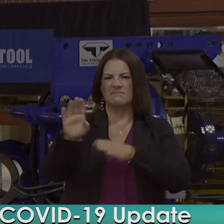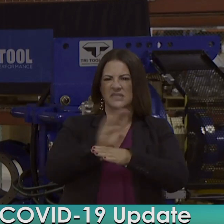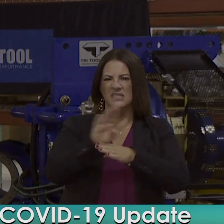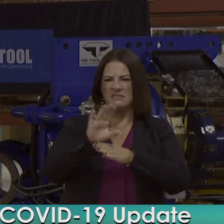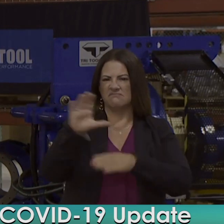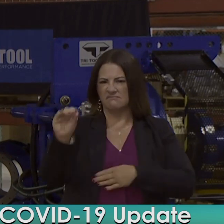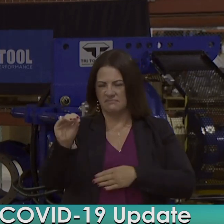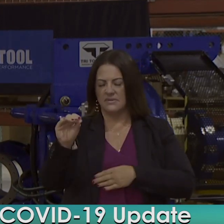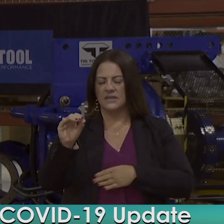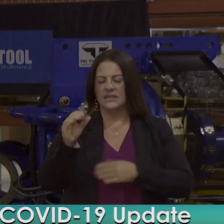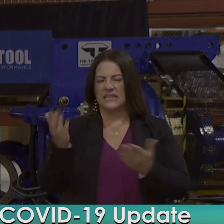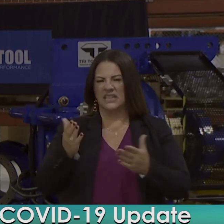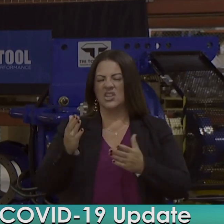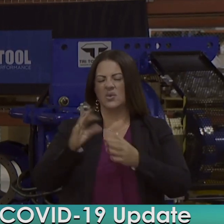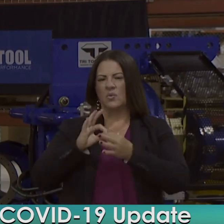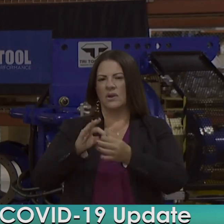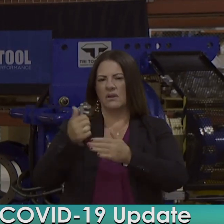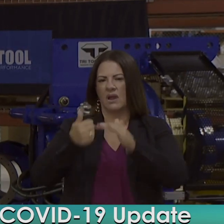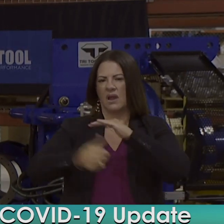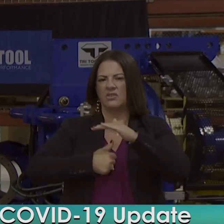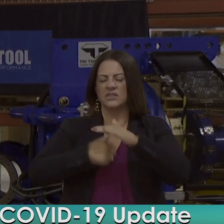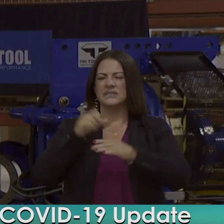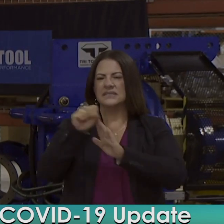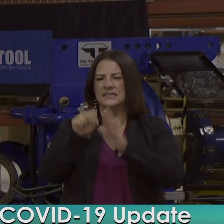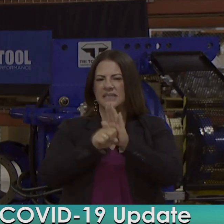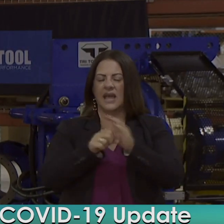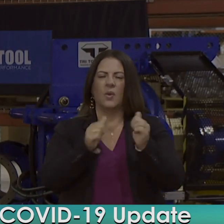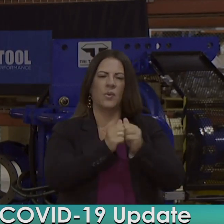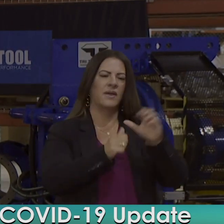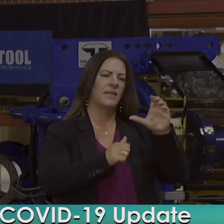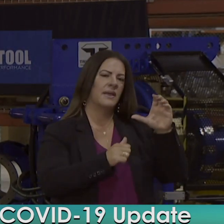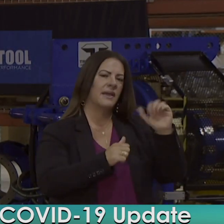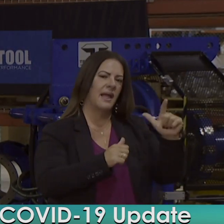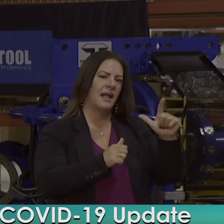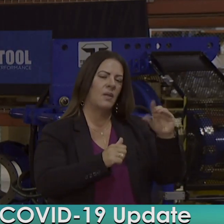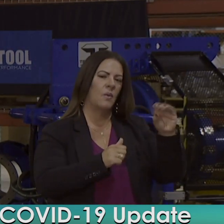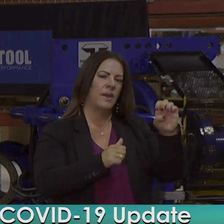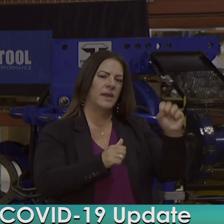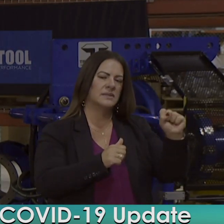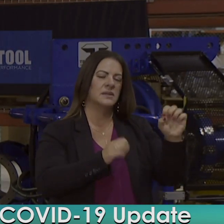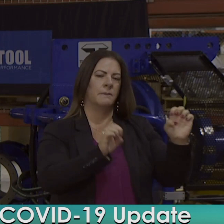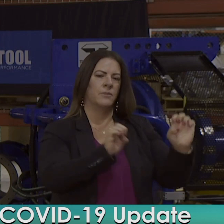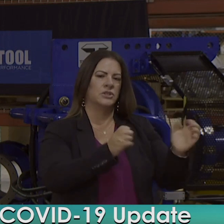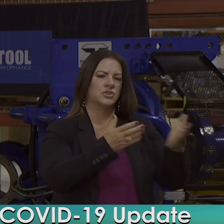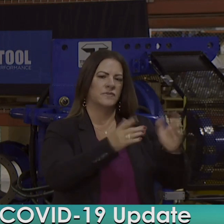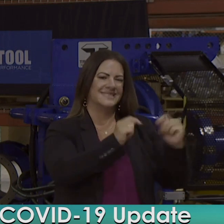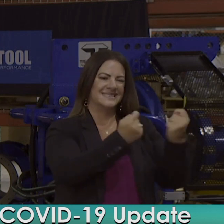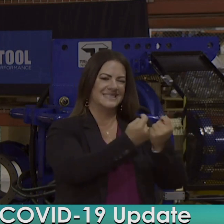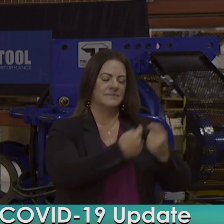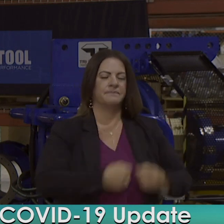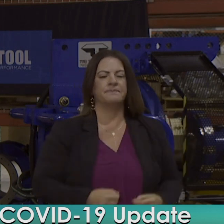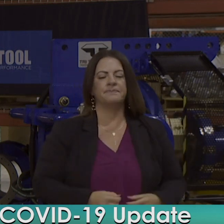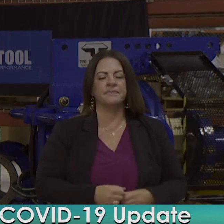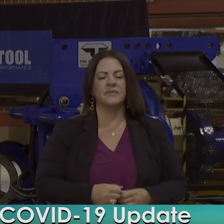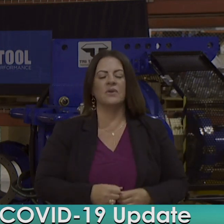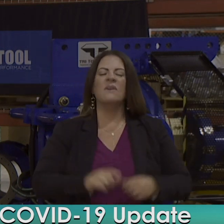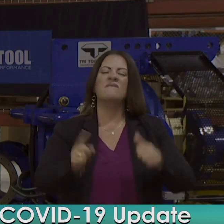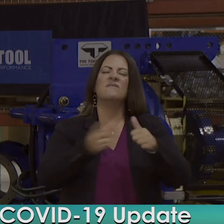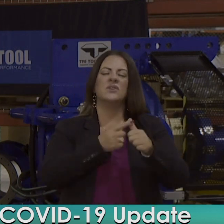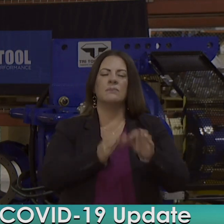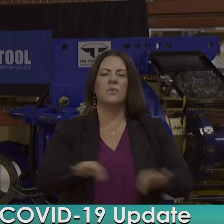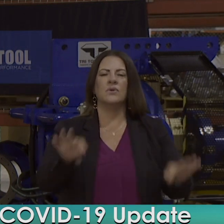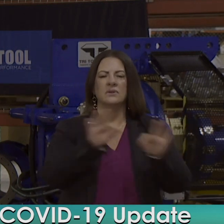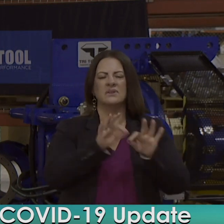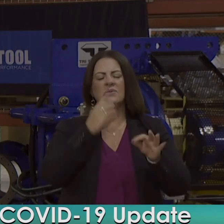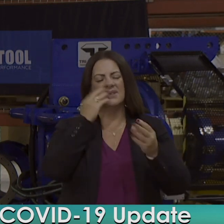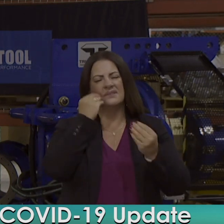Cal OES, our operations of emergency service team. But first, let me just begin with the top line, and that is